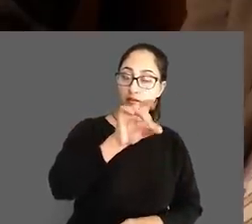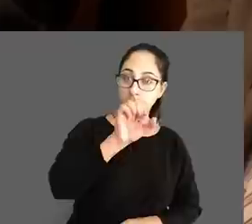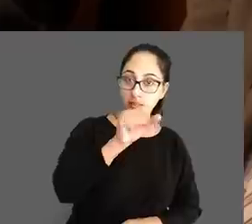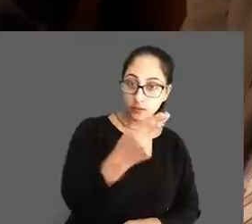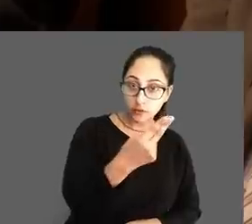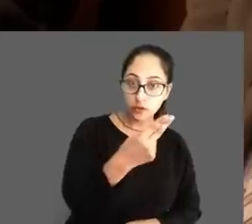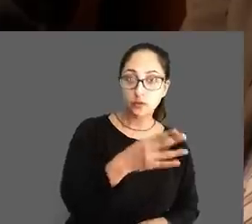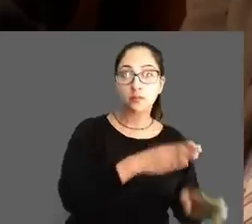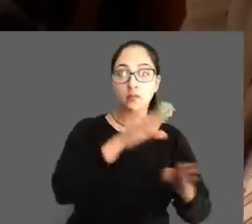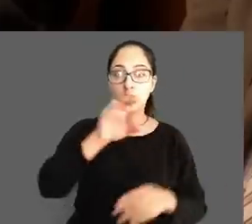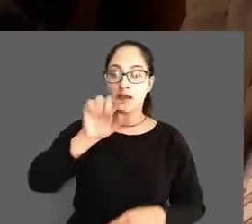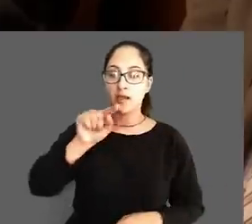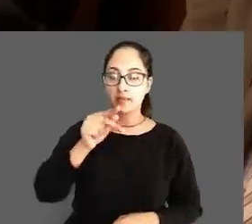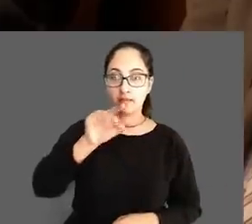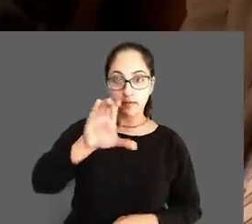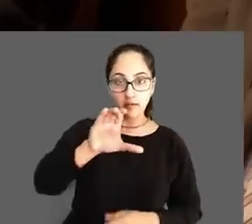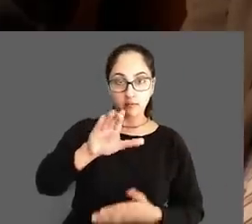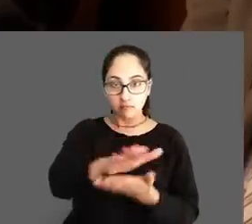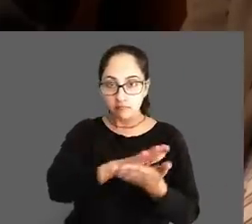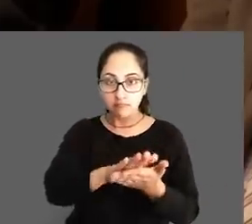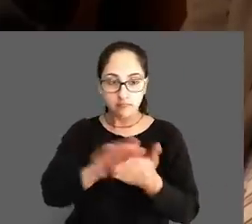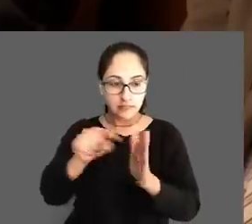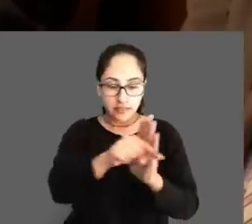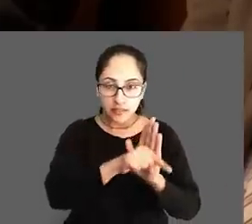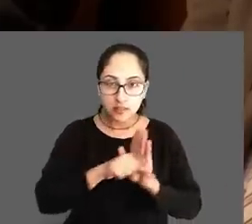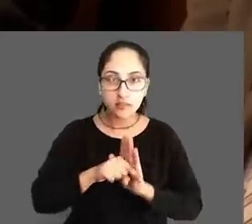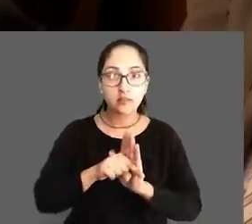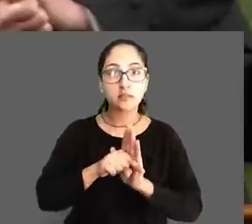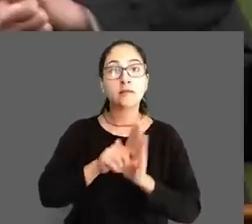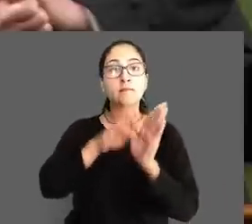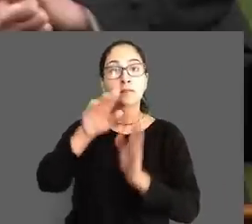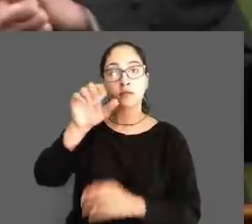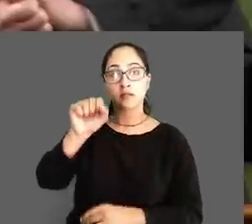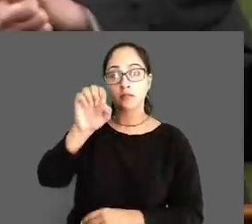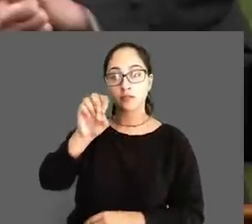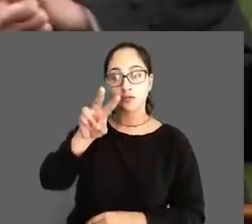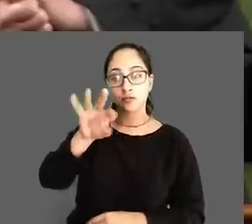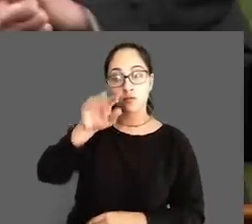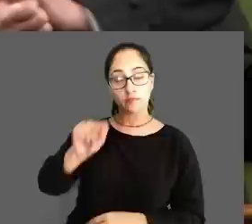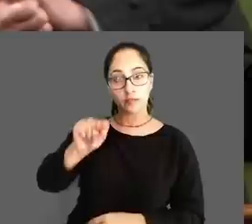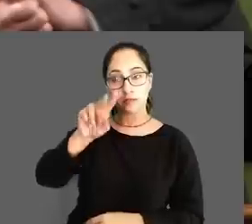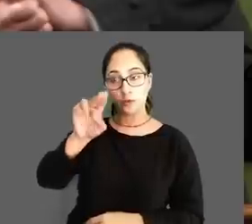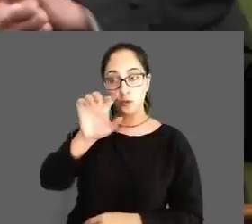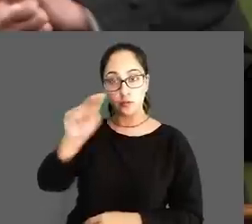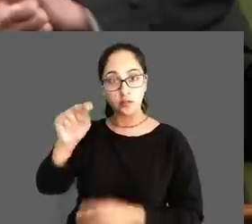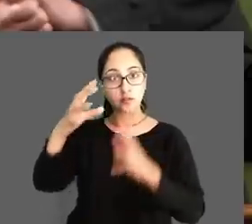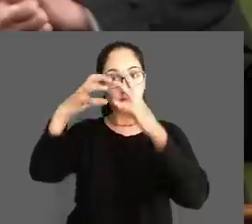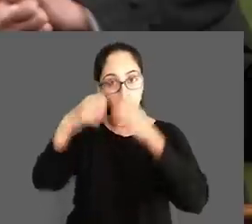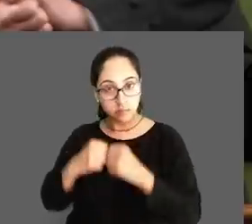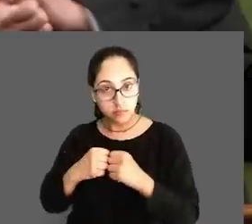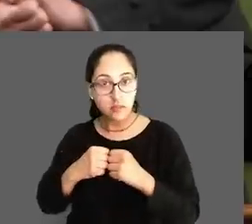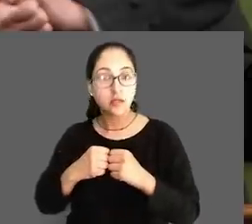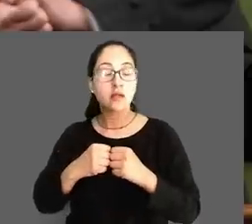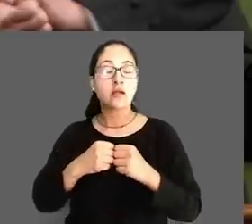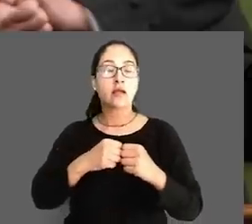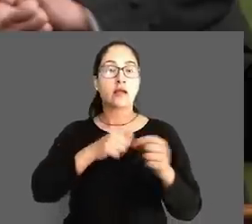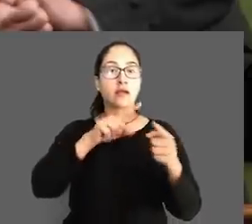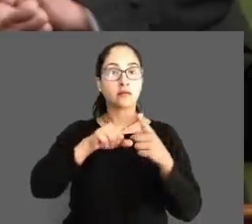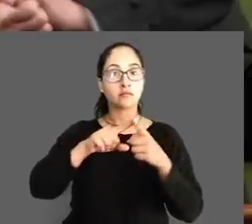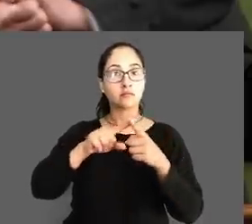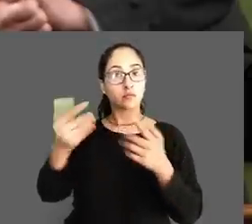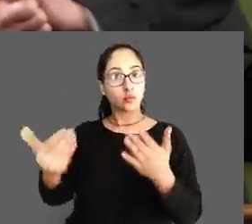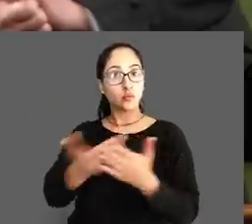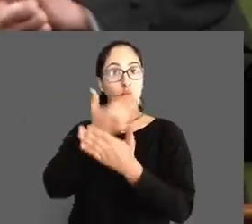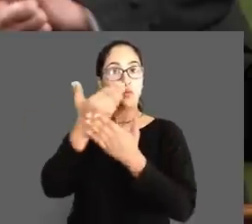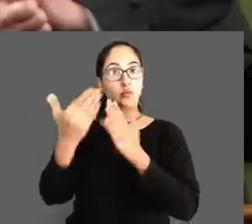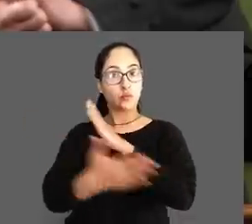with large Ismaili populations, such as Tajikistan. More recently, of course, we have faced the